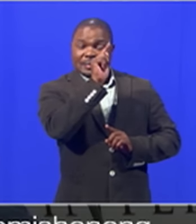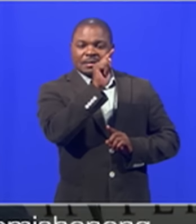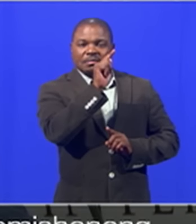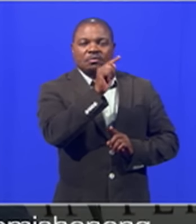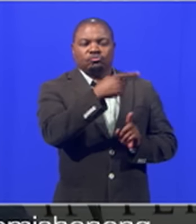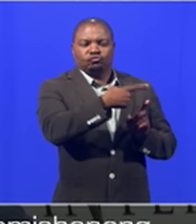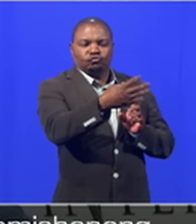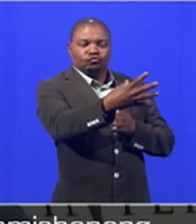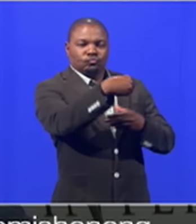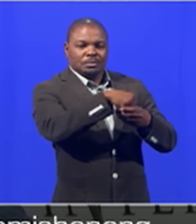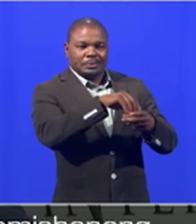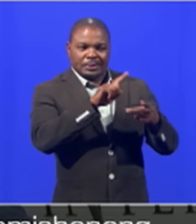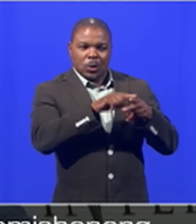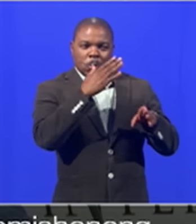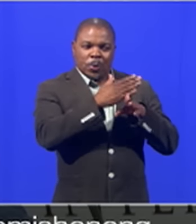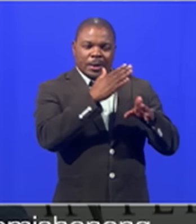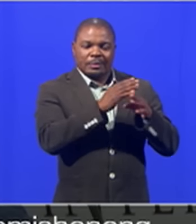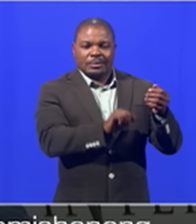and he actively worked for them.